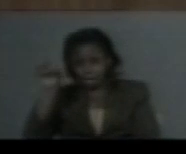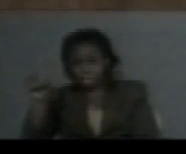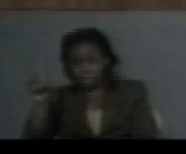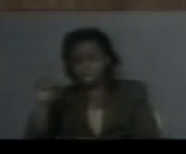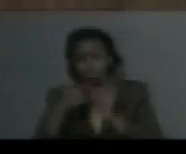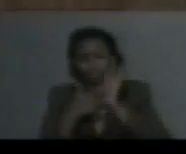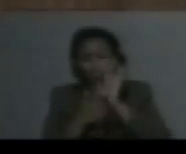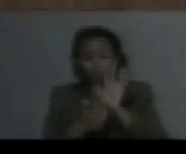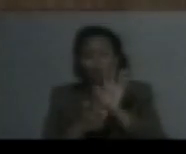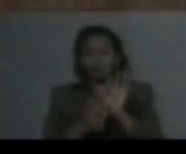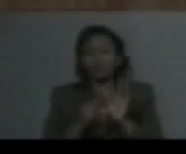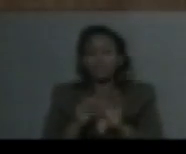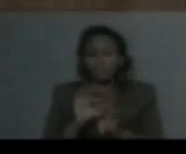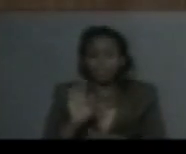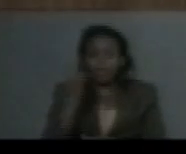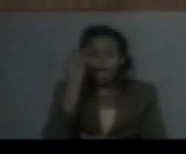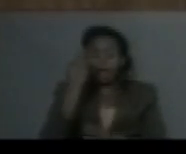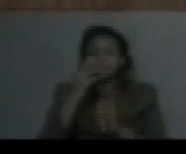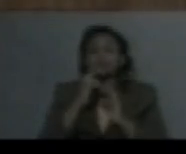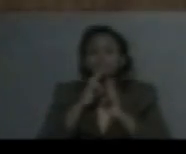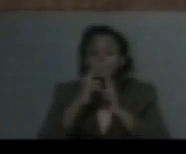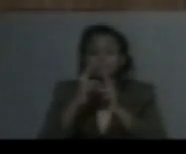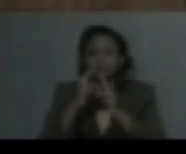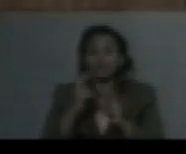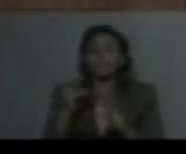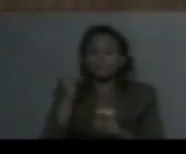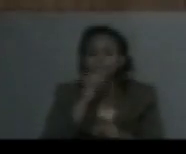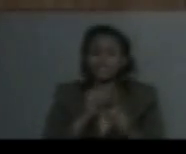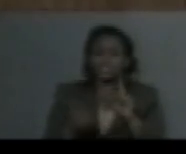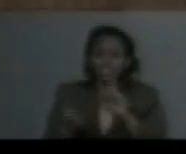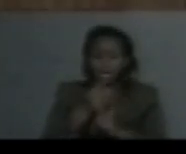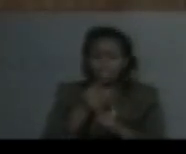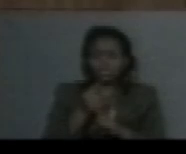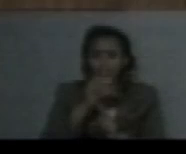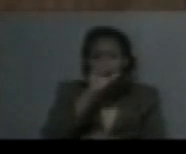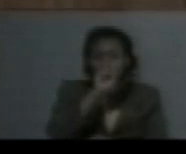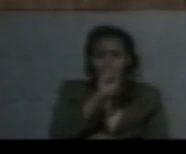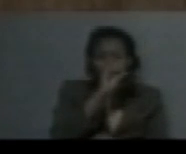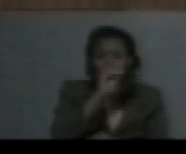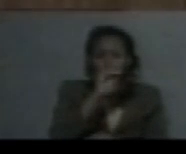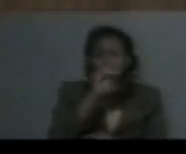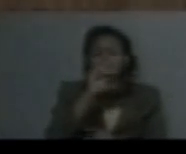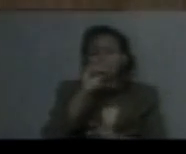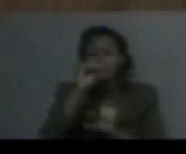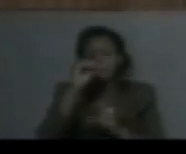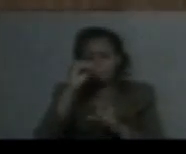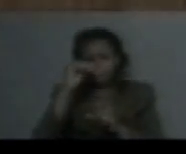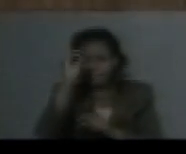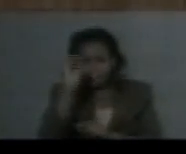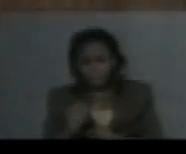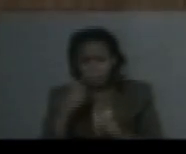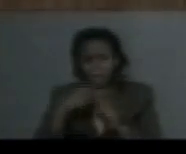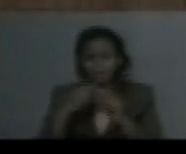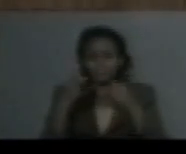respondent has received 50% plus